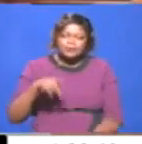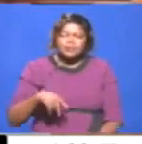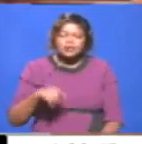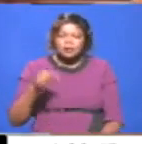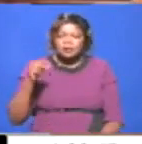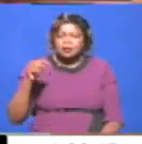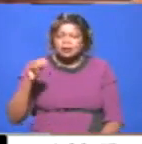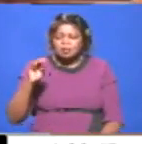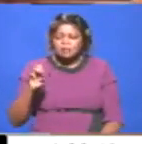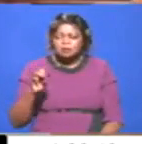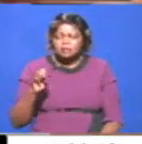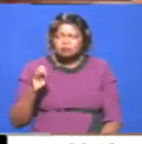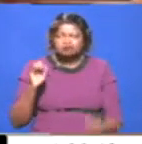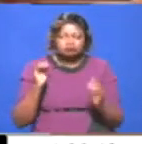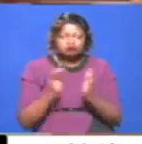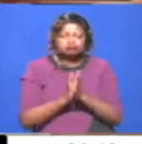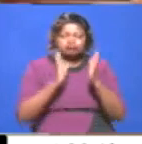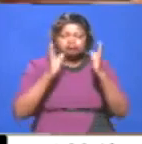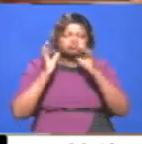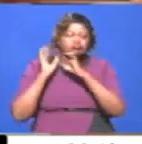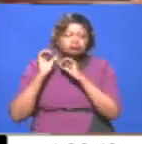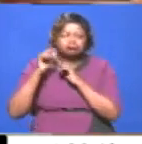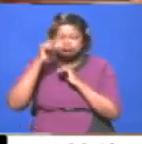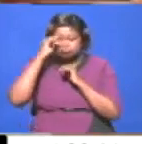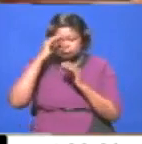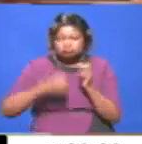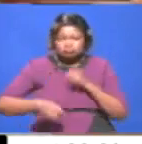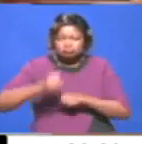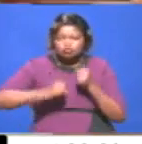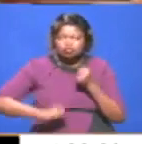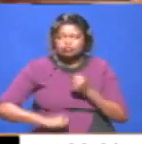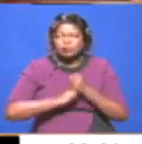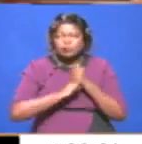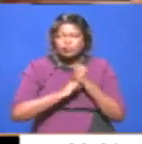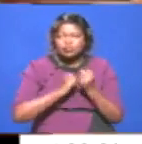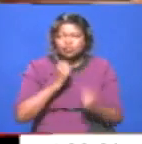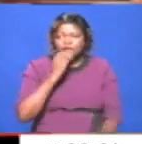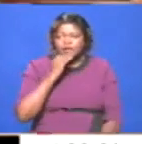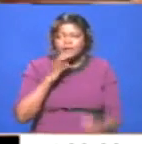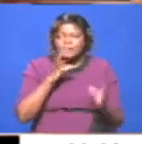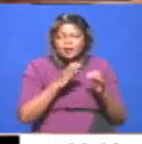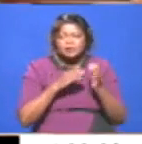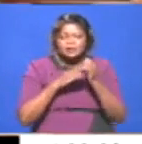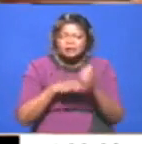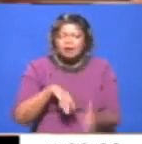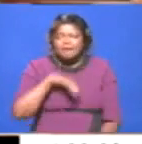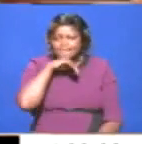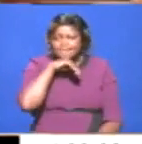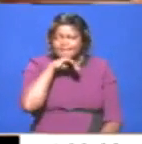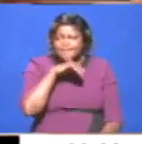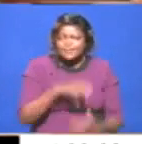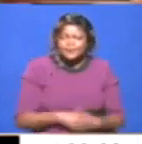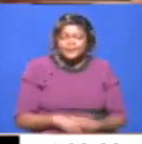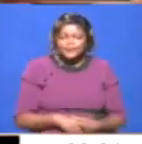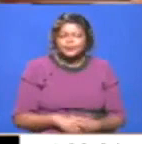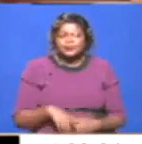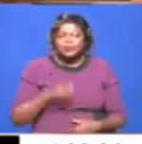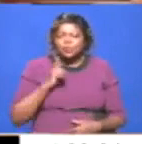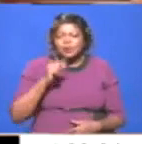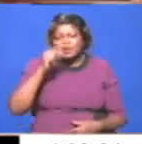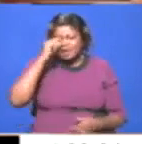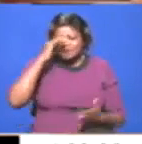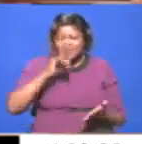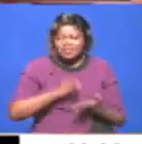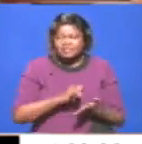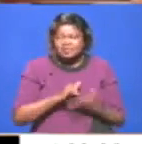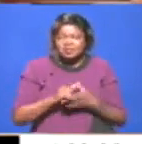has hailed Kilifi Governor Amason Kingi's move to support ODM party leader Raila Odinga. Mwambire, however, warned Governor Kingi that Kilifi